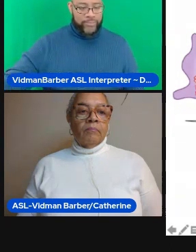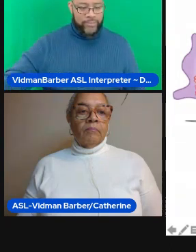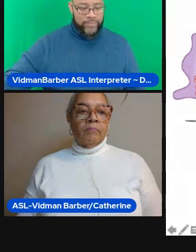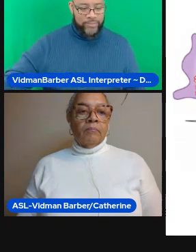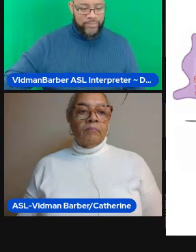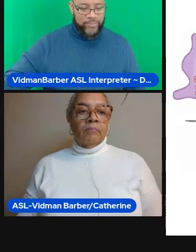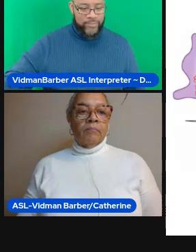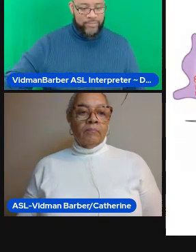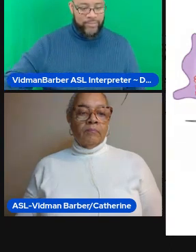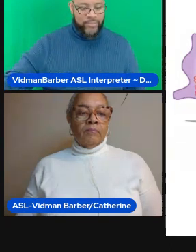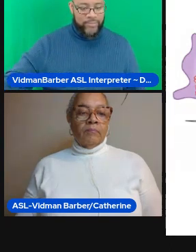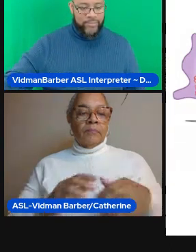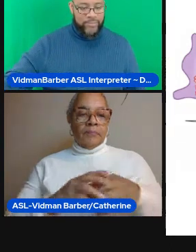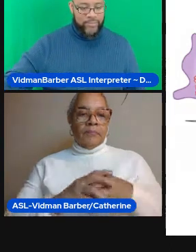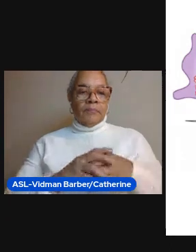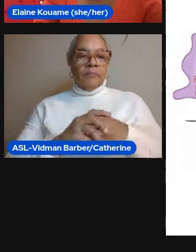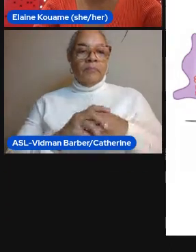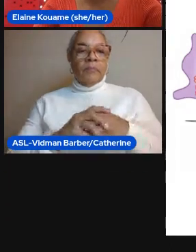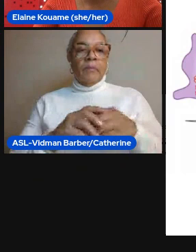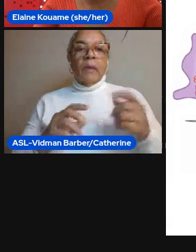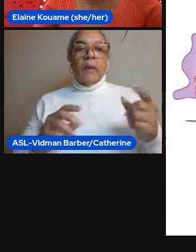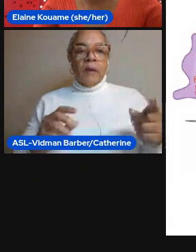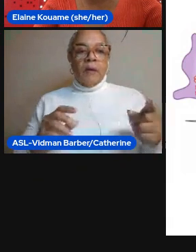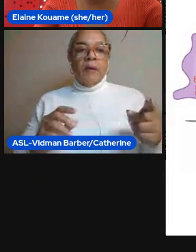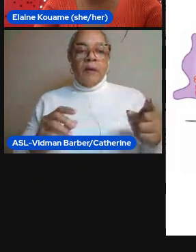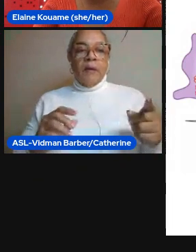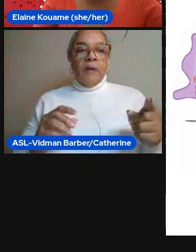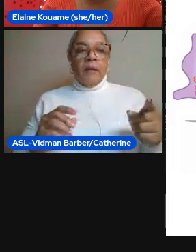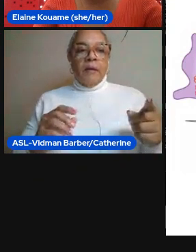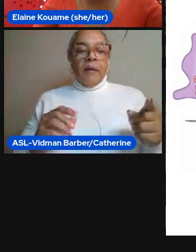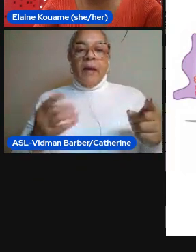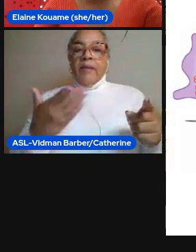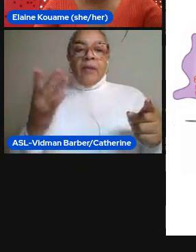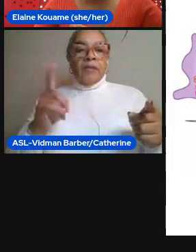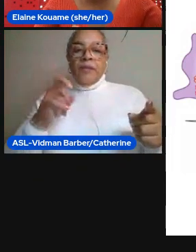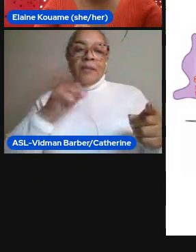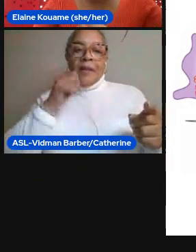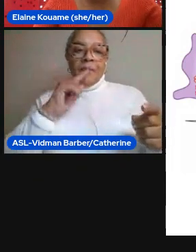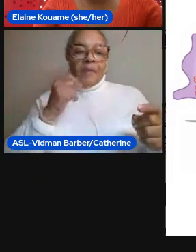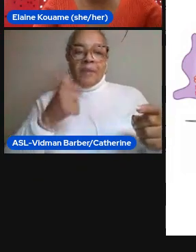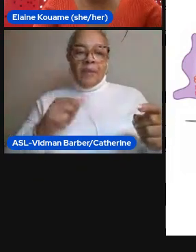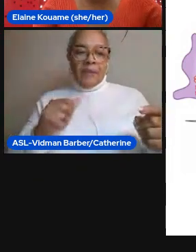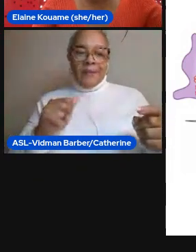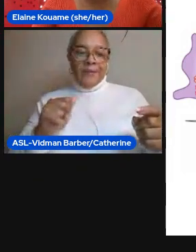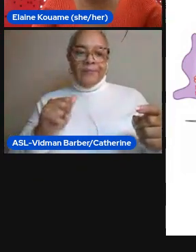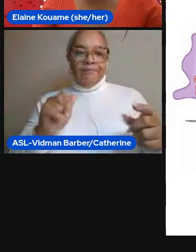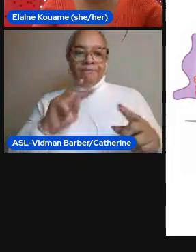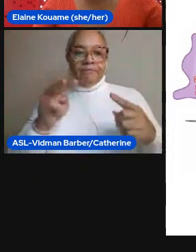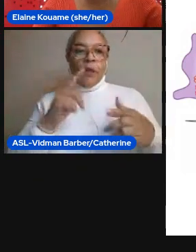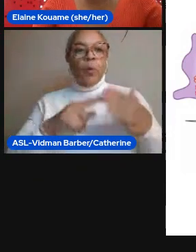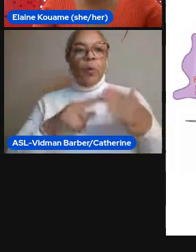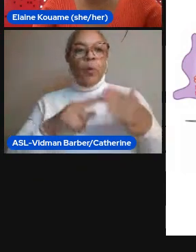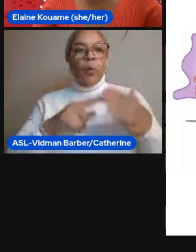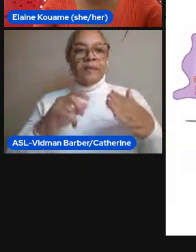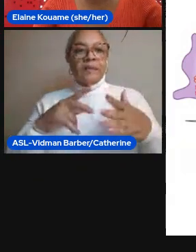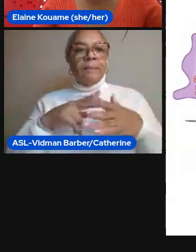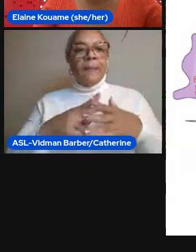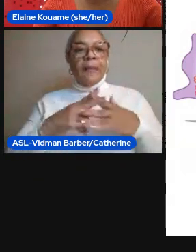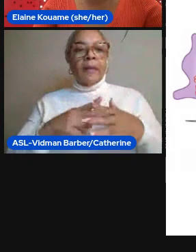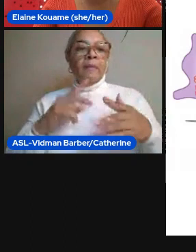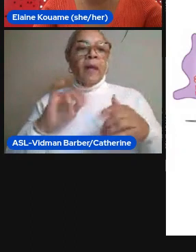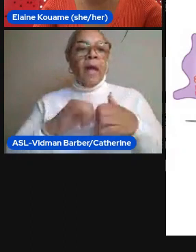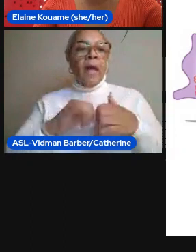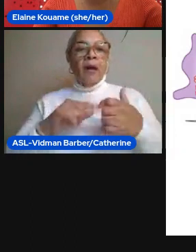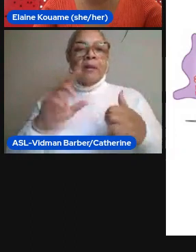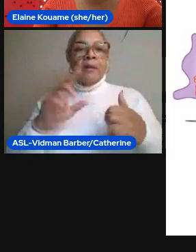in viral sensing or in the response to the virus. So what is the mechanism then by which DCs